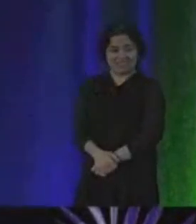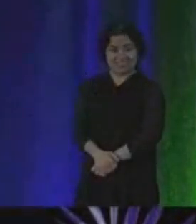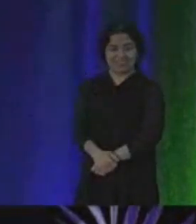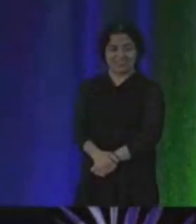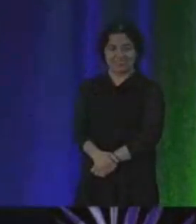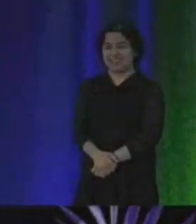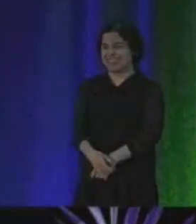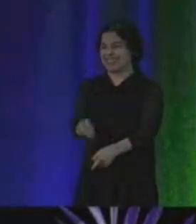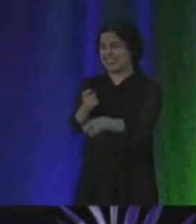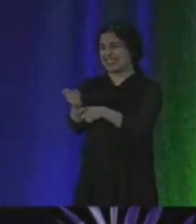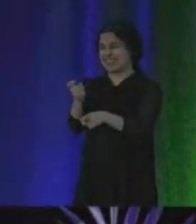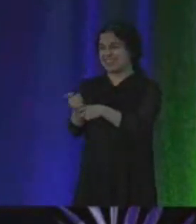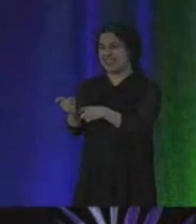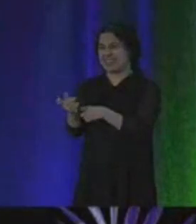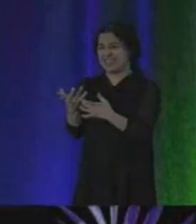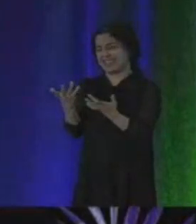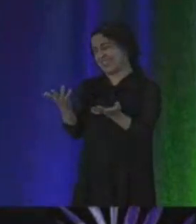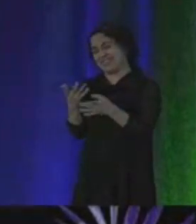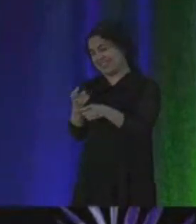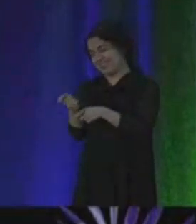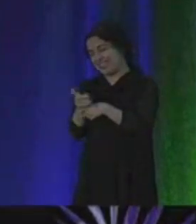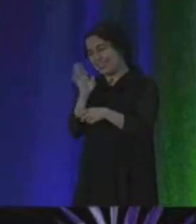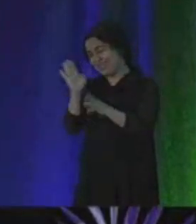I'm just fucking. We're going to do DevTools.